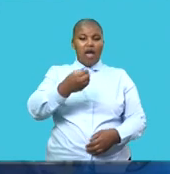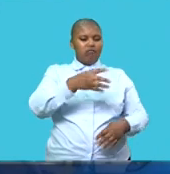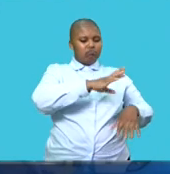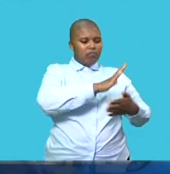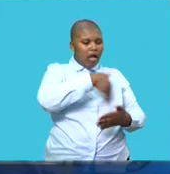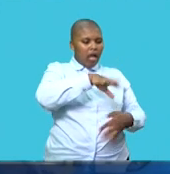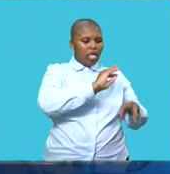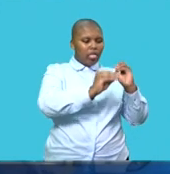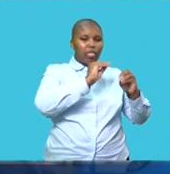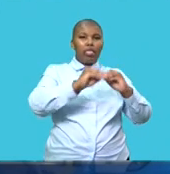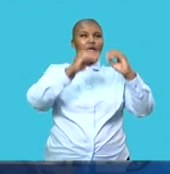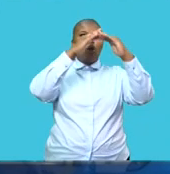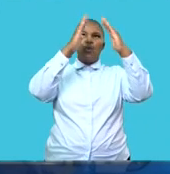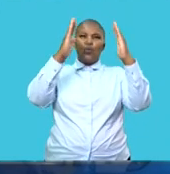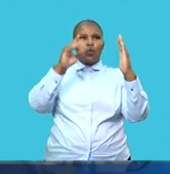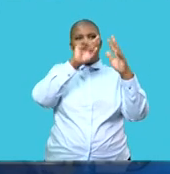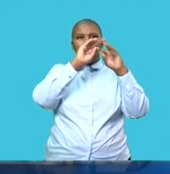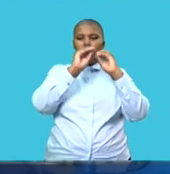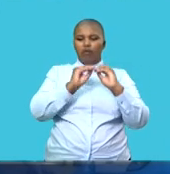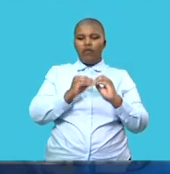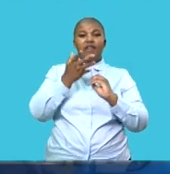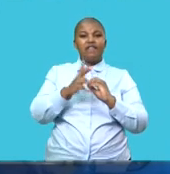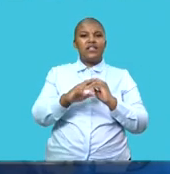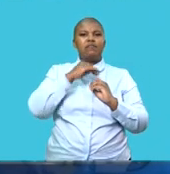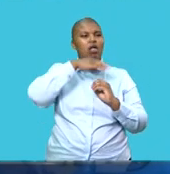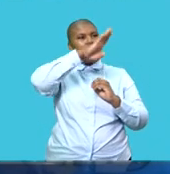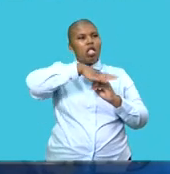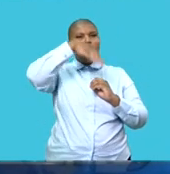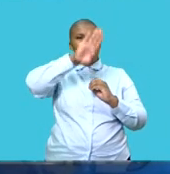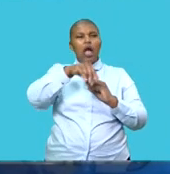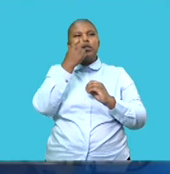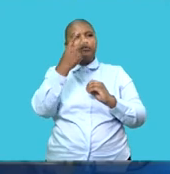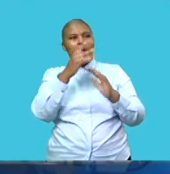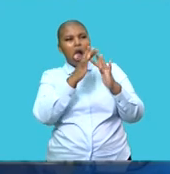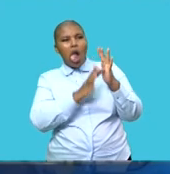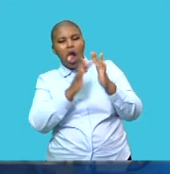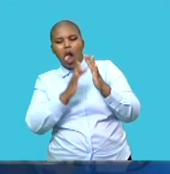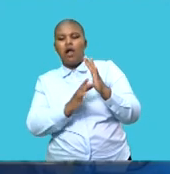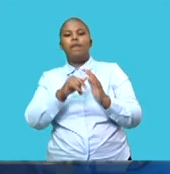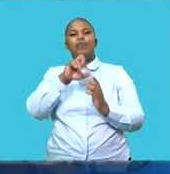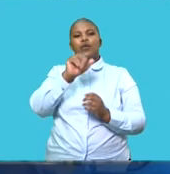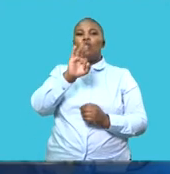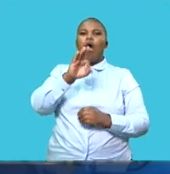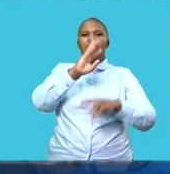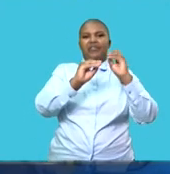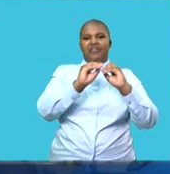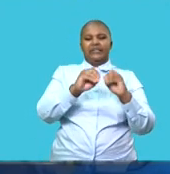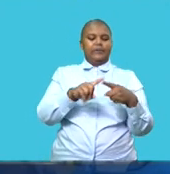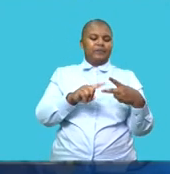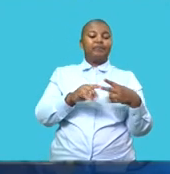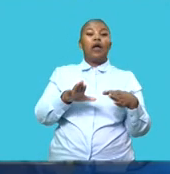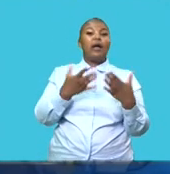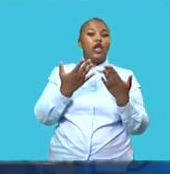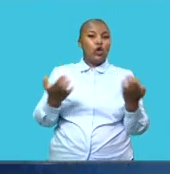was painted when we got ama paintings angekho right was lethela the new equipment wasenzela